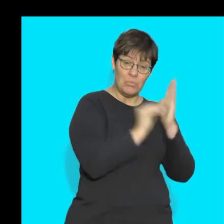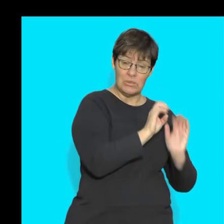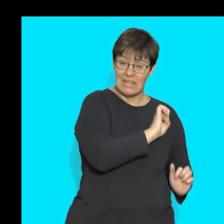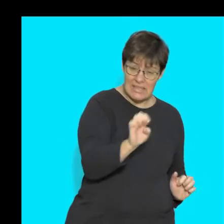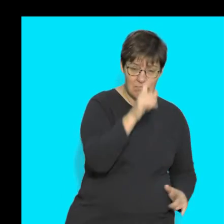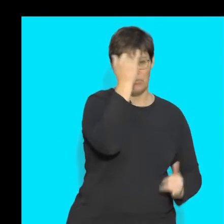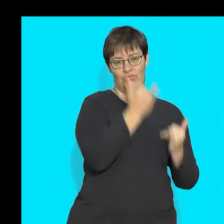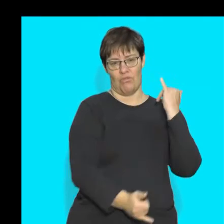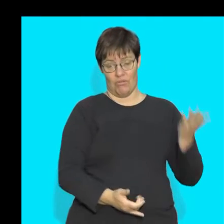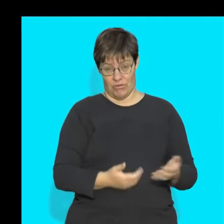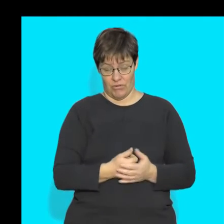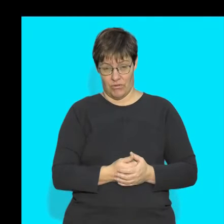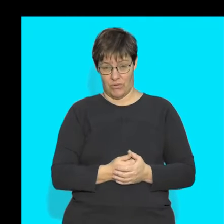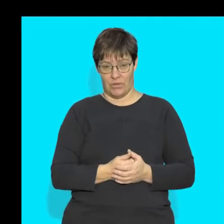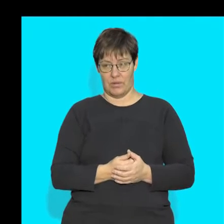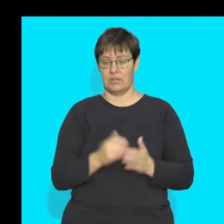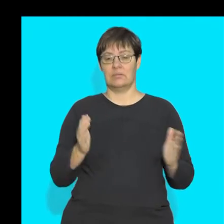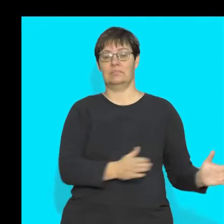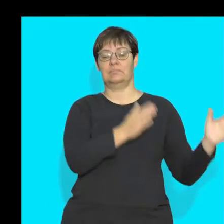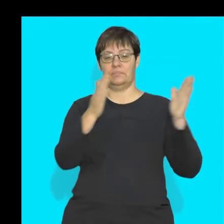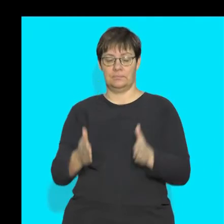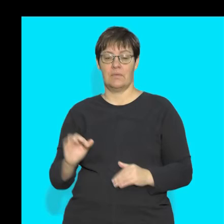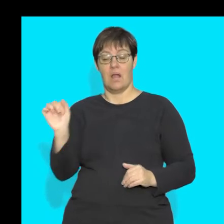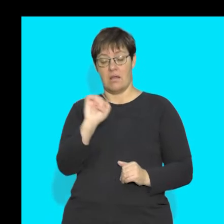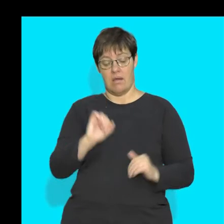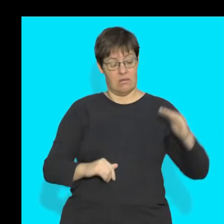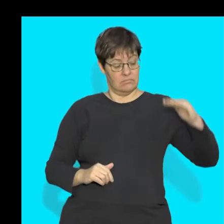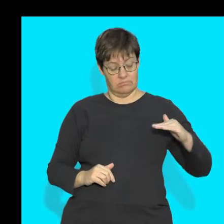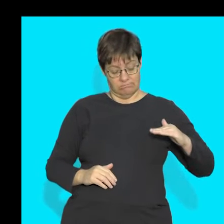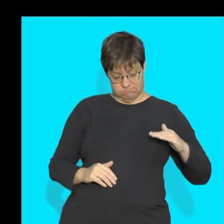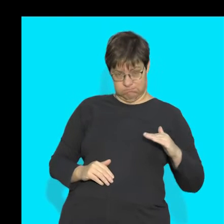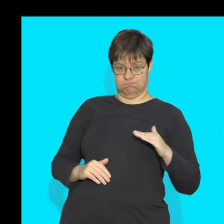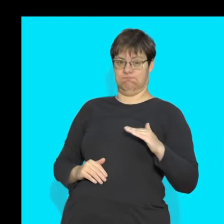question. A car accelerates